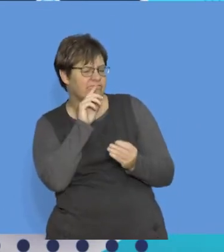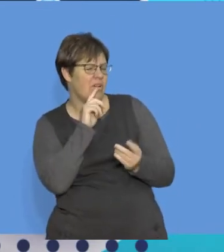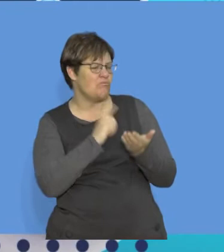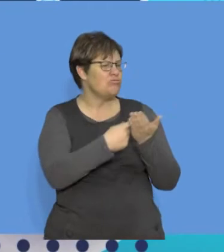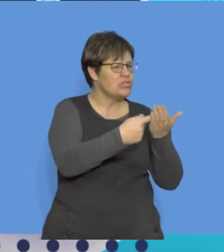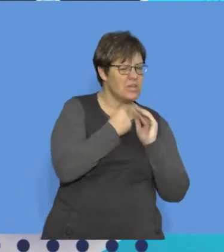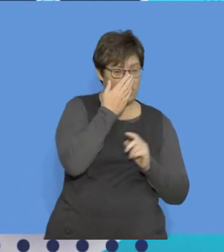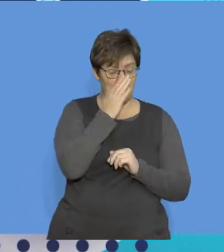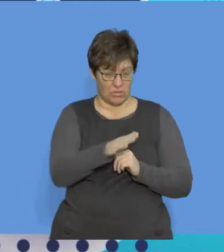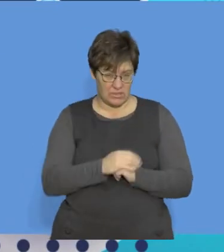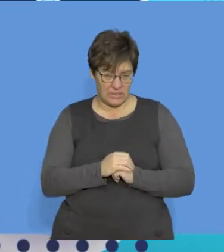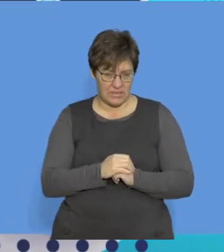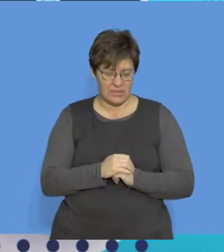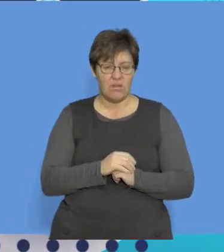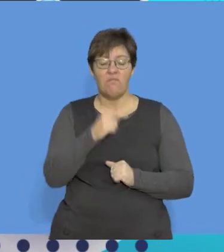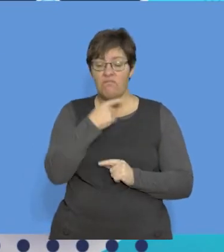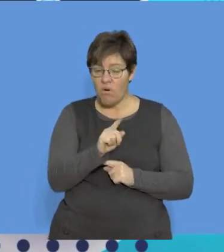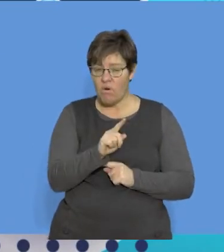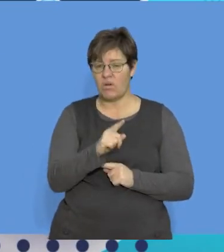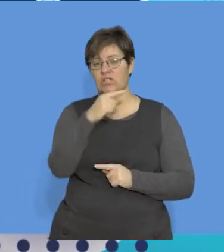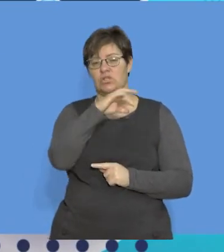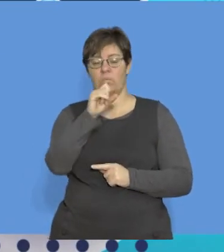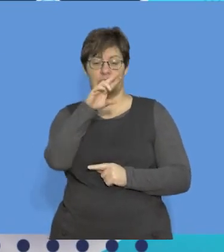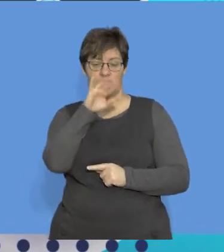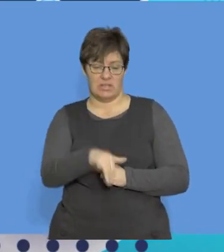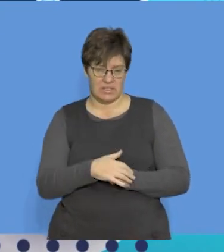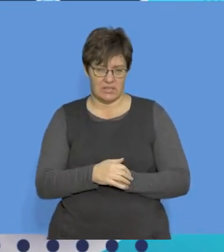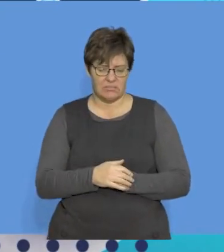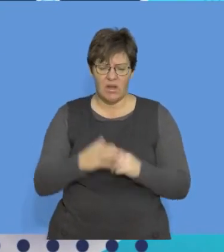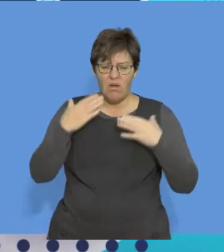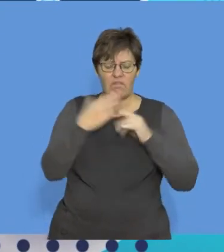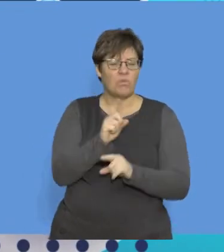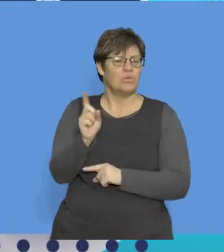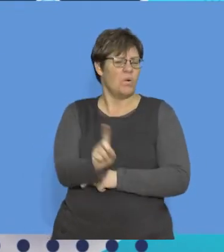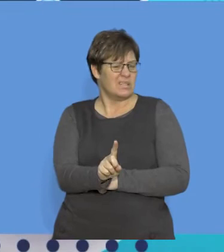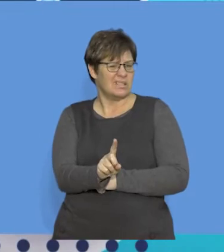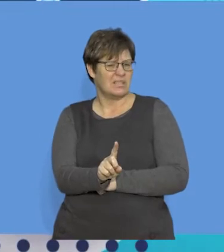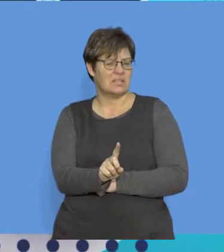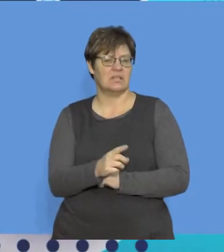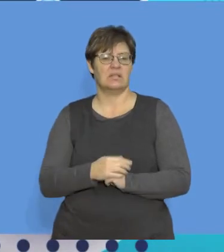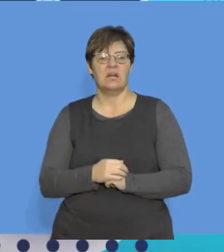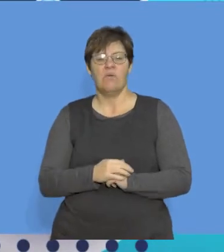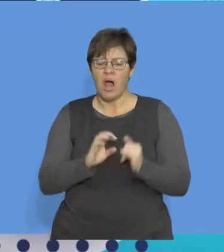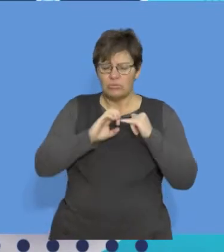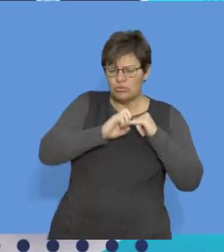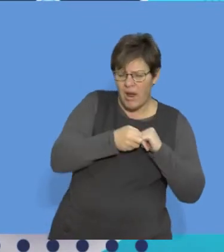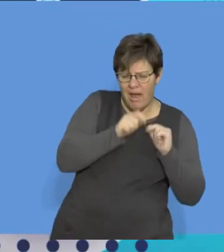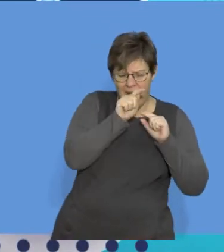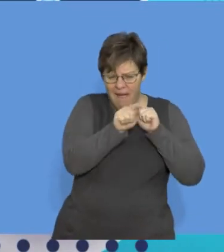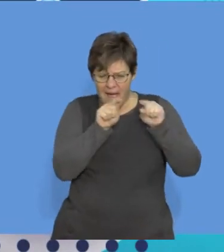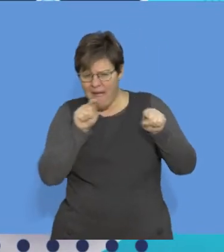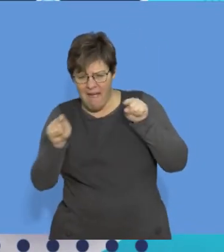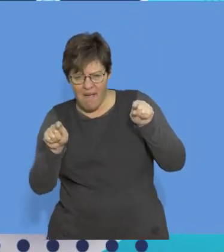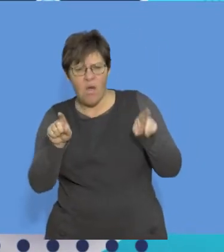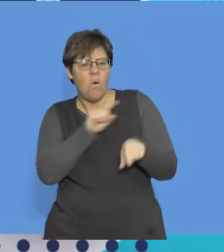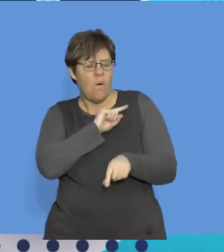right, to geometry. And this has been mainly focusing on triangles because there are some theorems that we can